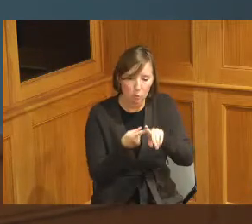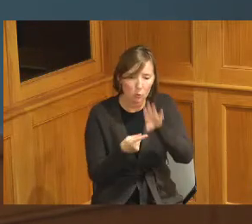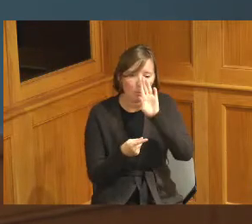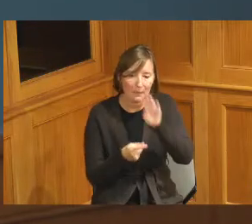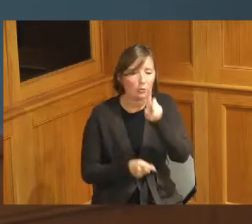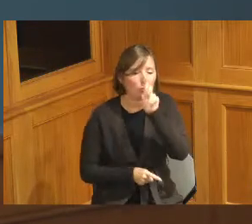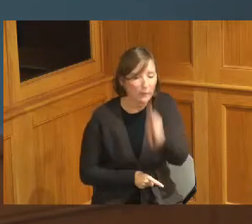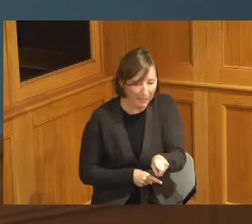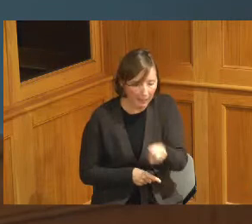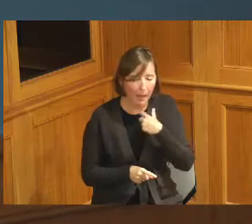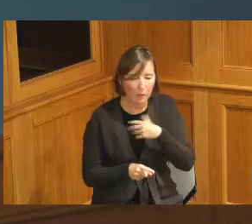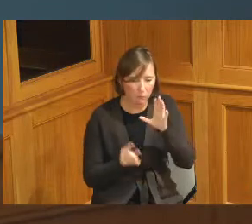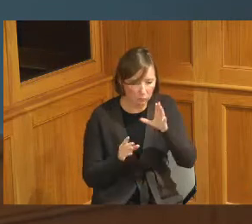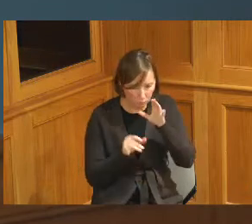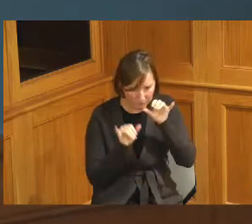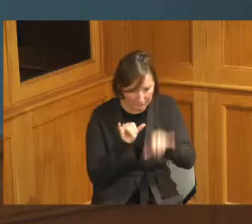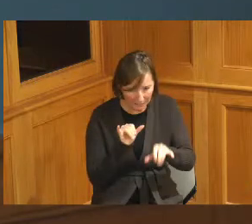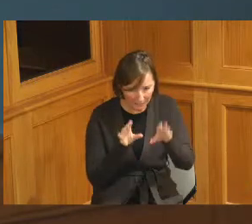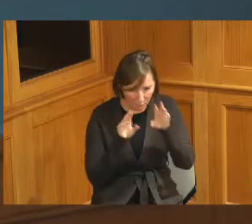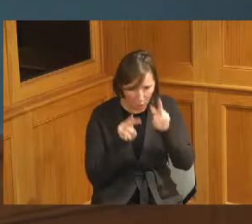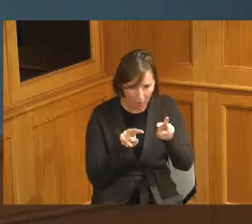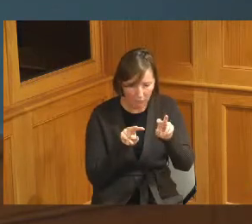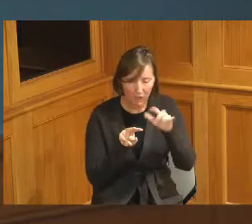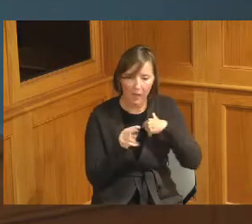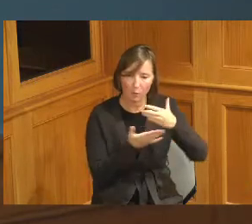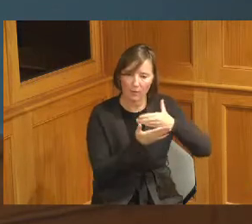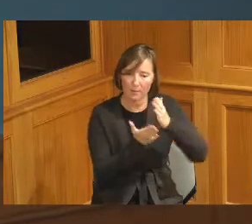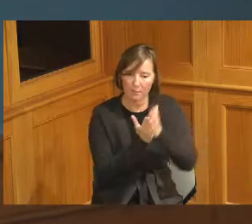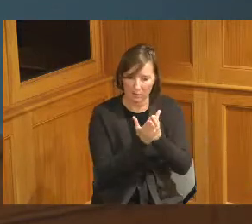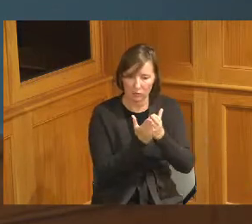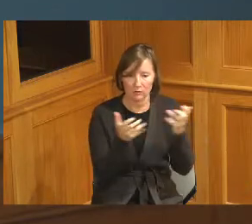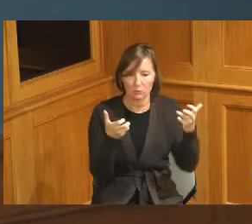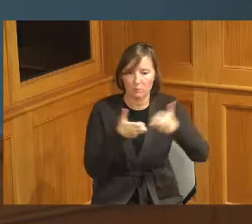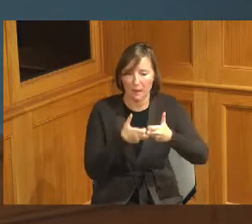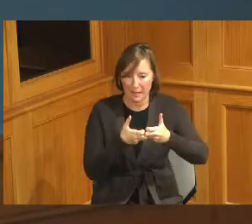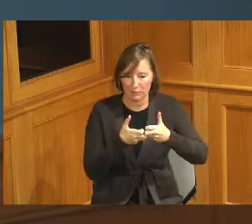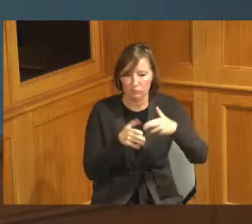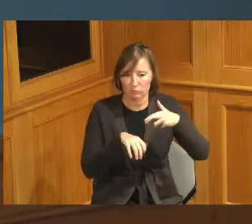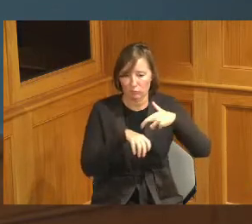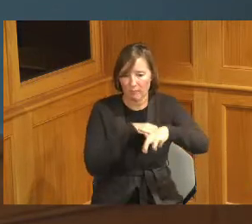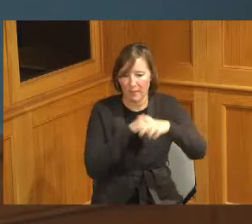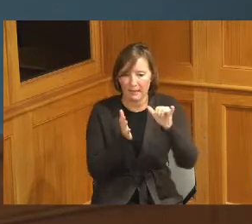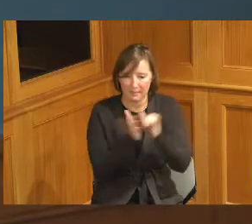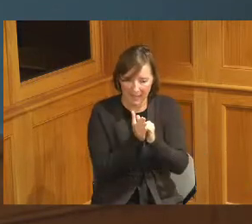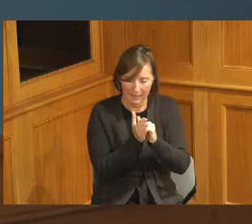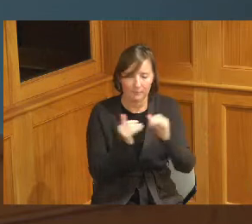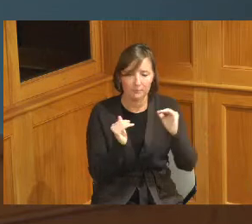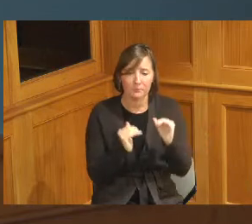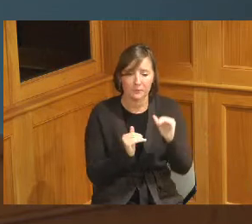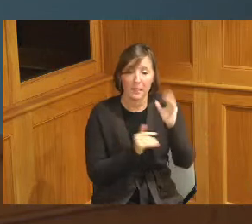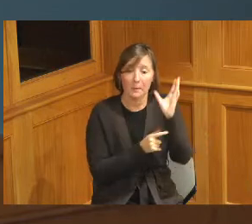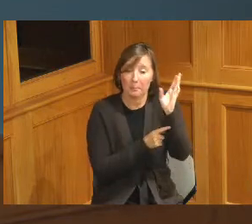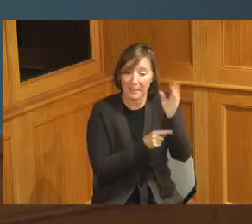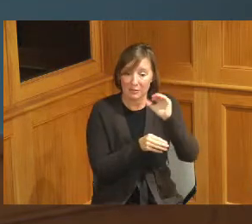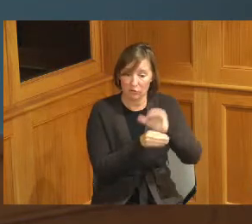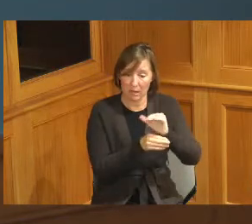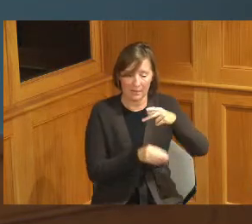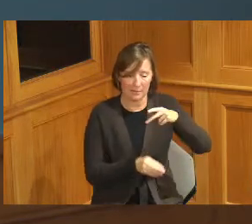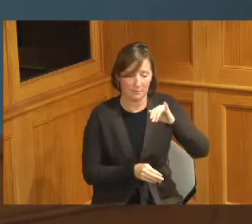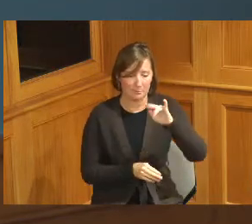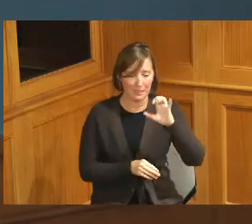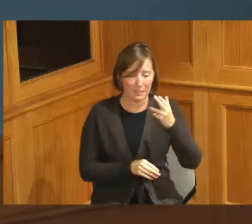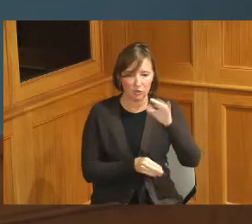make sure our budget reflects that. And then the pitch night was supposed to happen this year, which